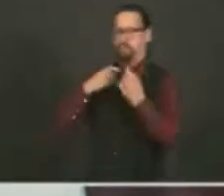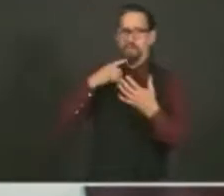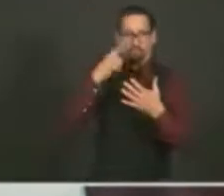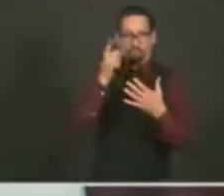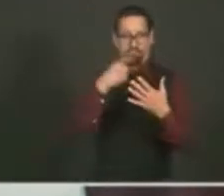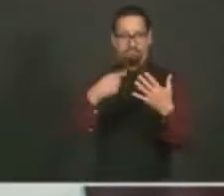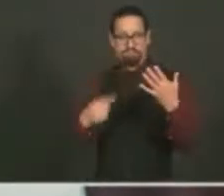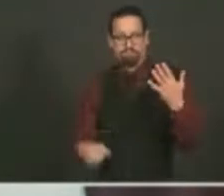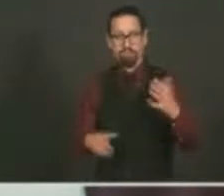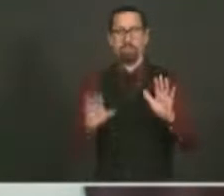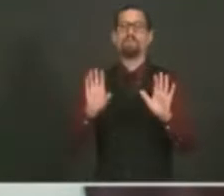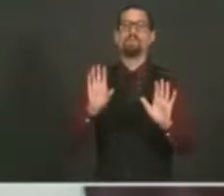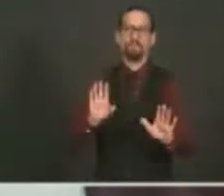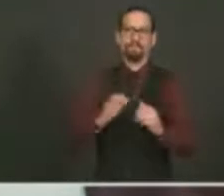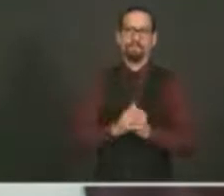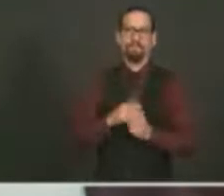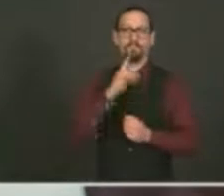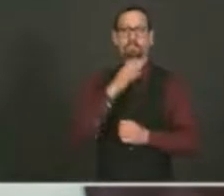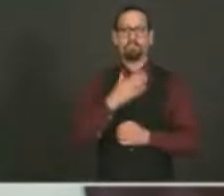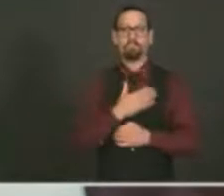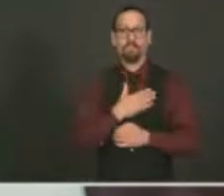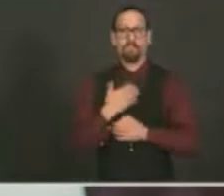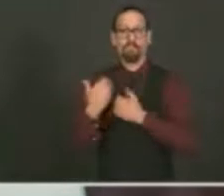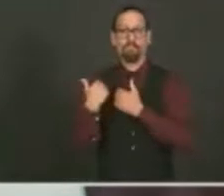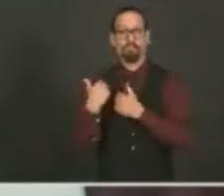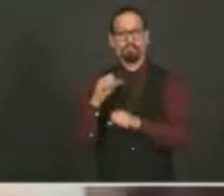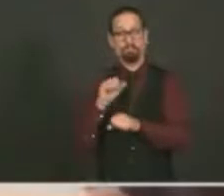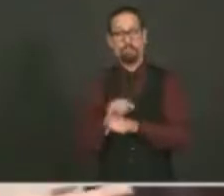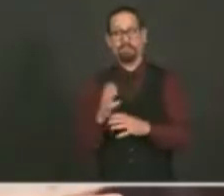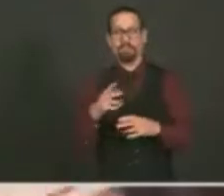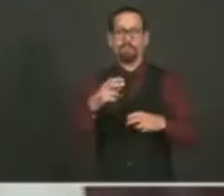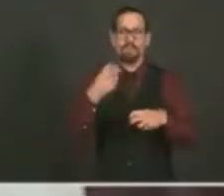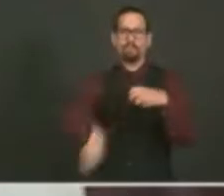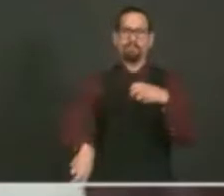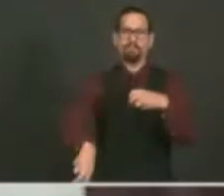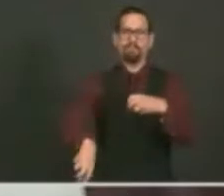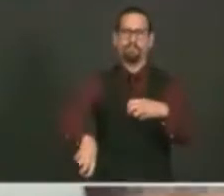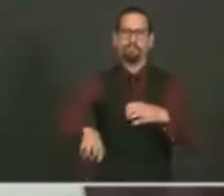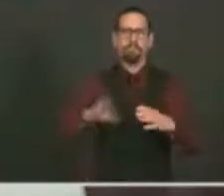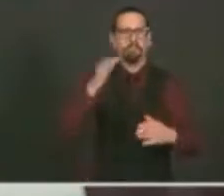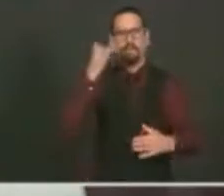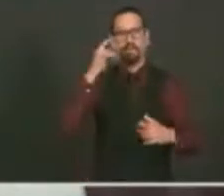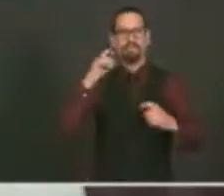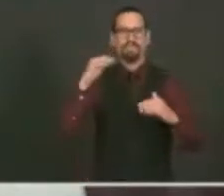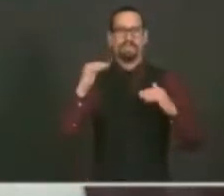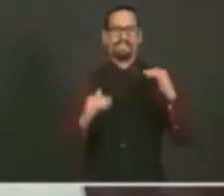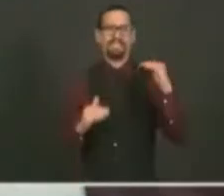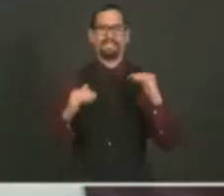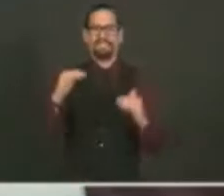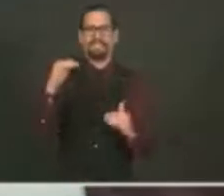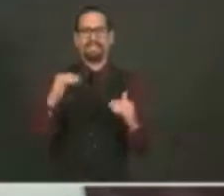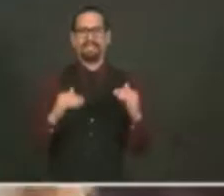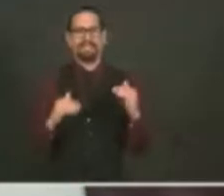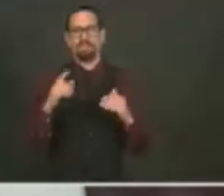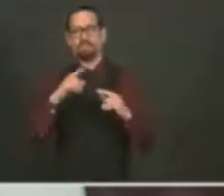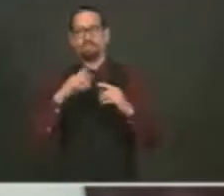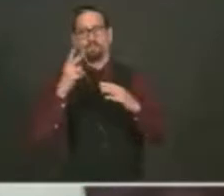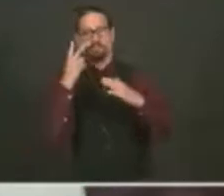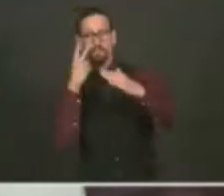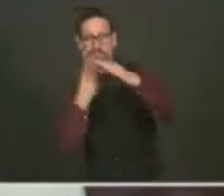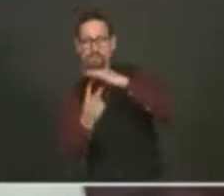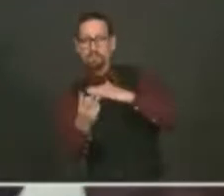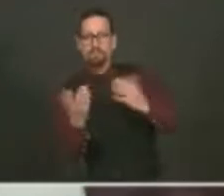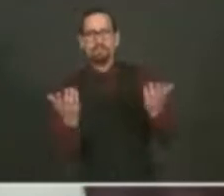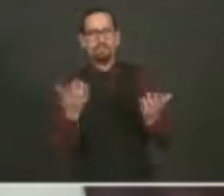now, because I'm trying to balance all of these interests in a sea of uncertainty.